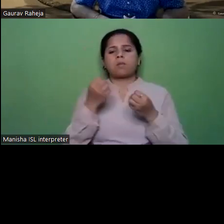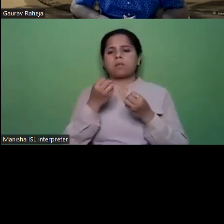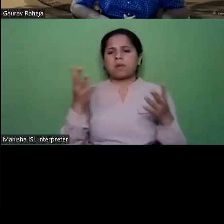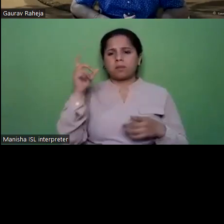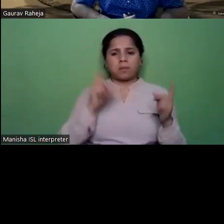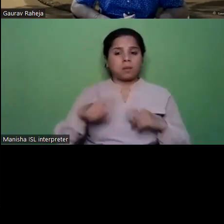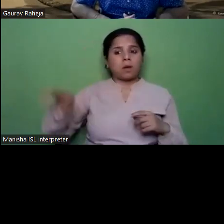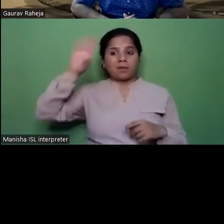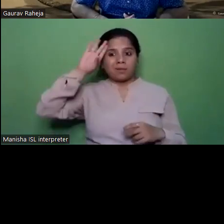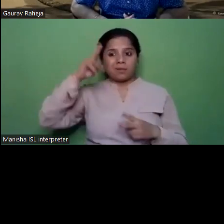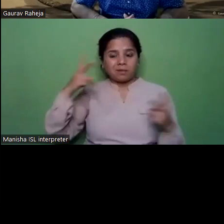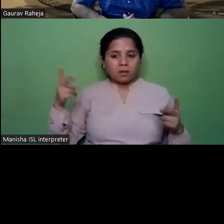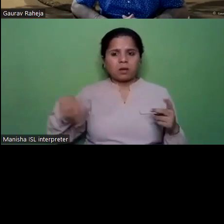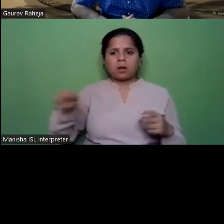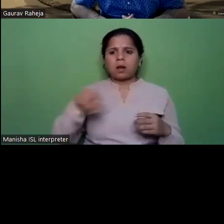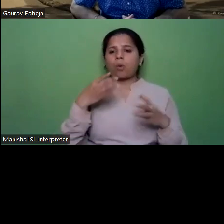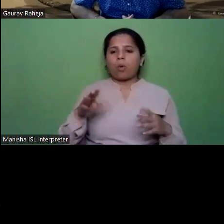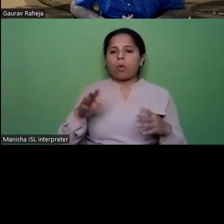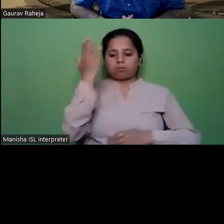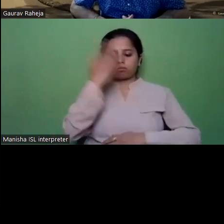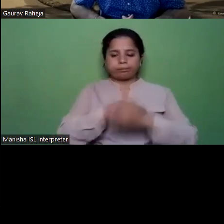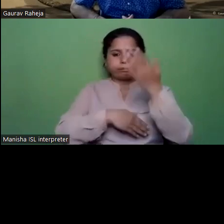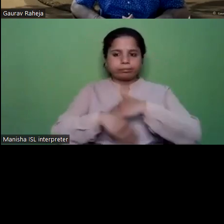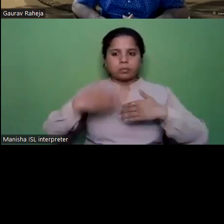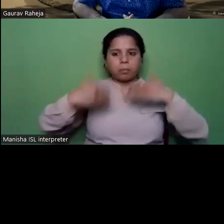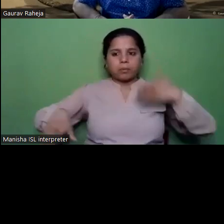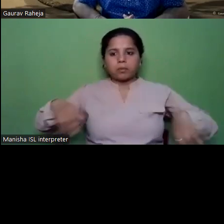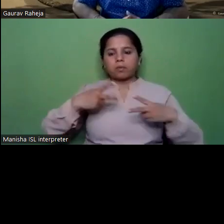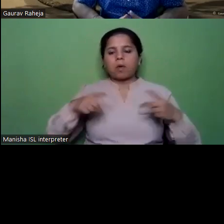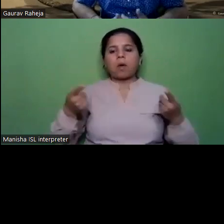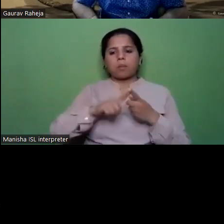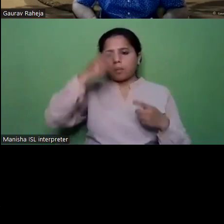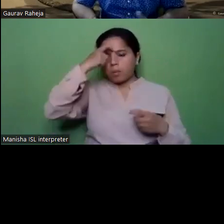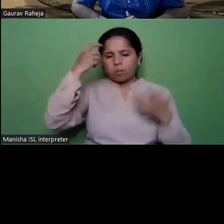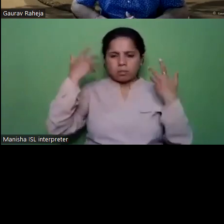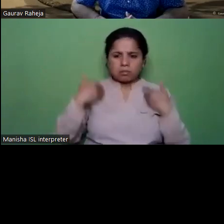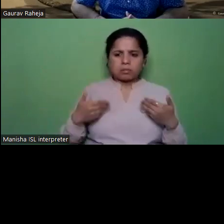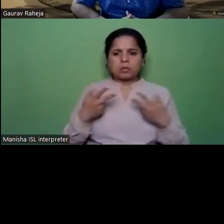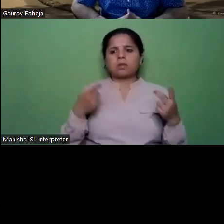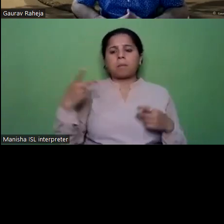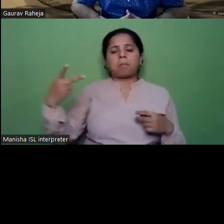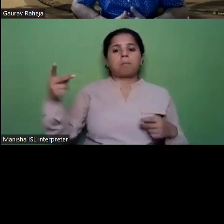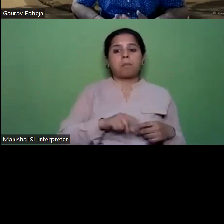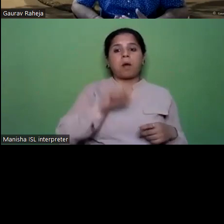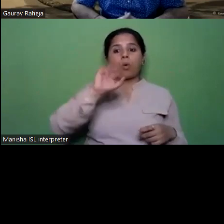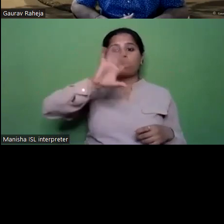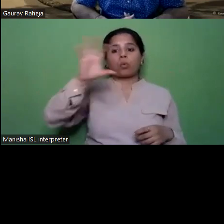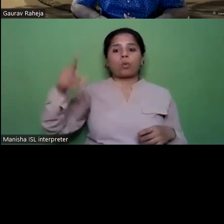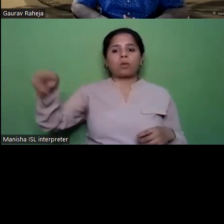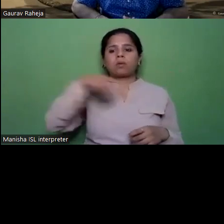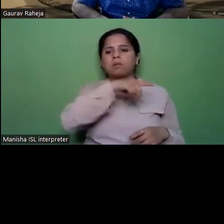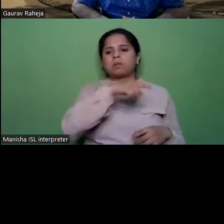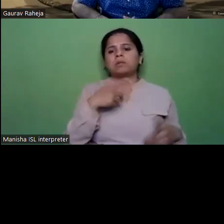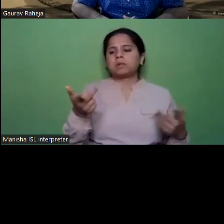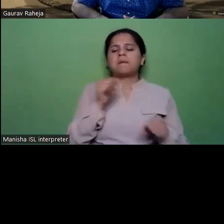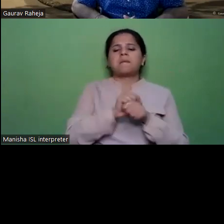their limbs and other problems in their bodies. And when they returned to their countries, they become an unproductive